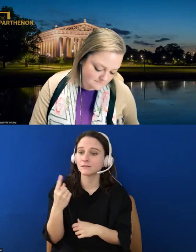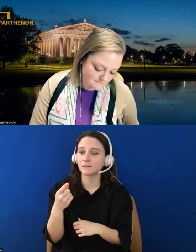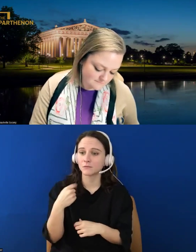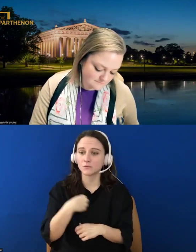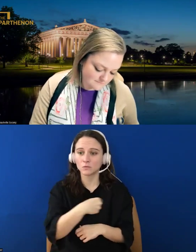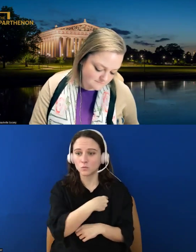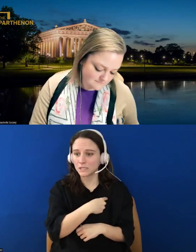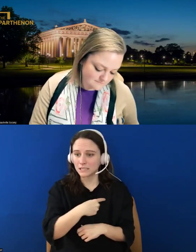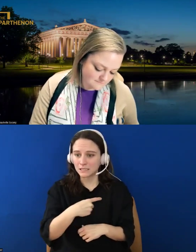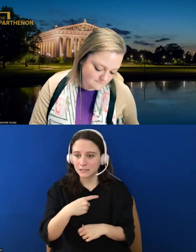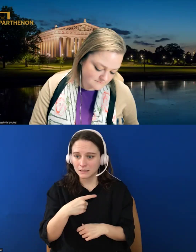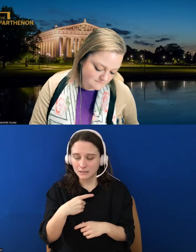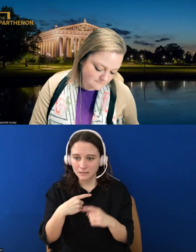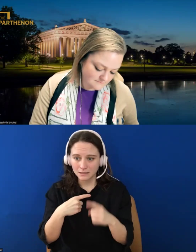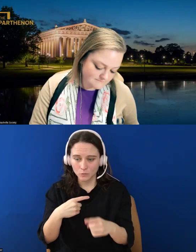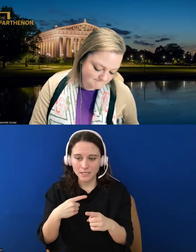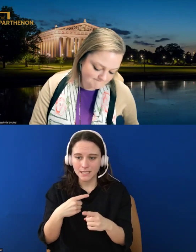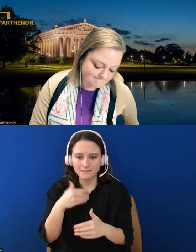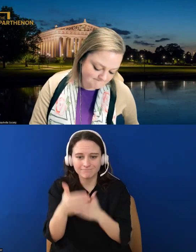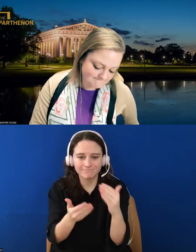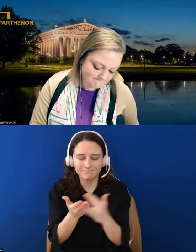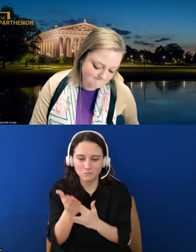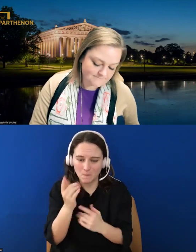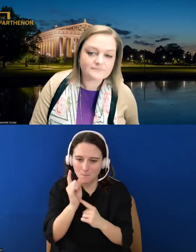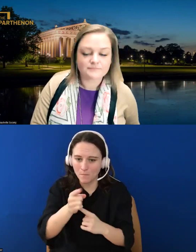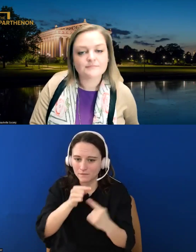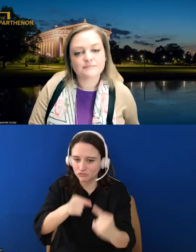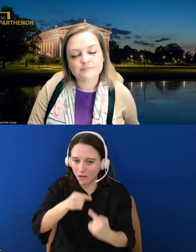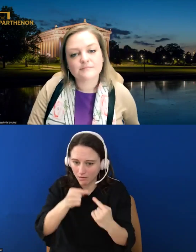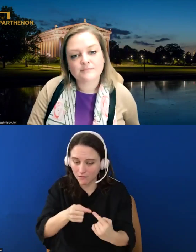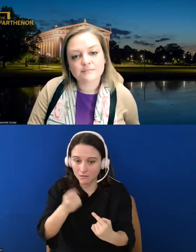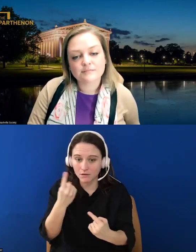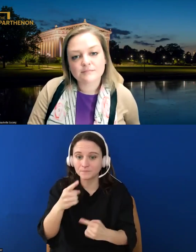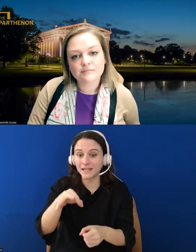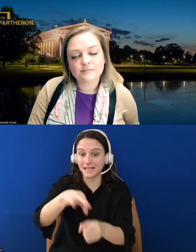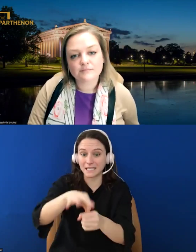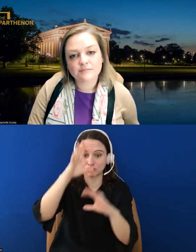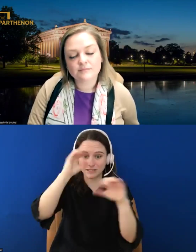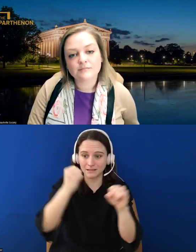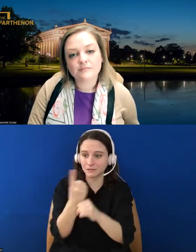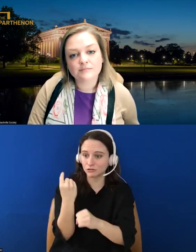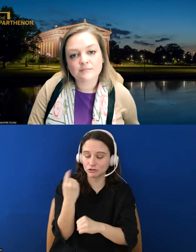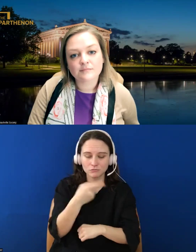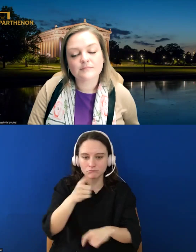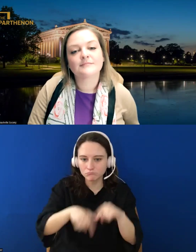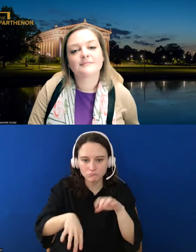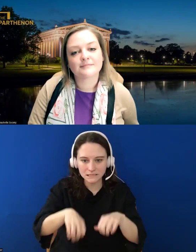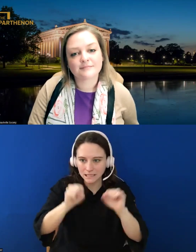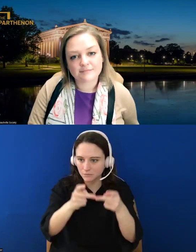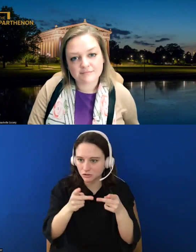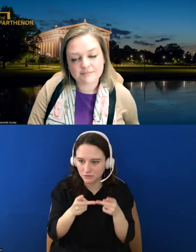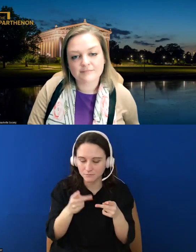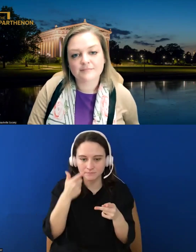we passed to a moment of struggle when the elected president last year couldn't take position because there were